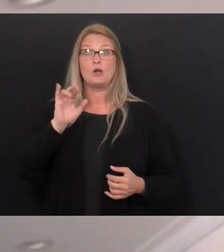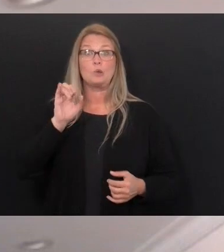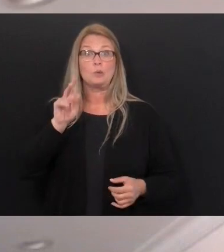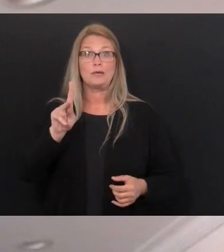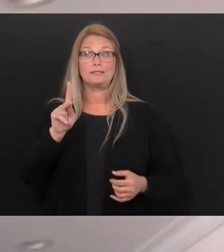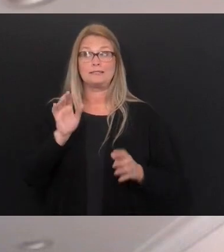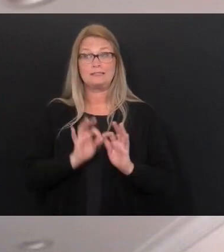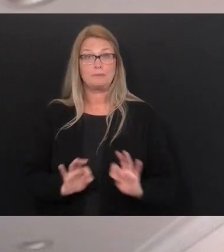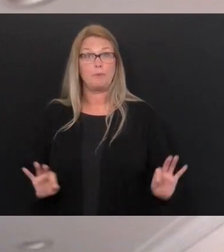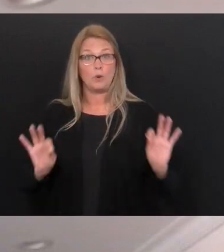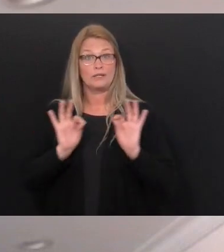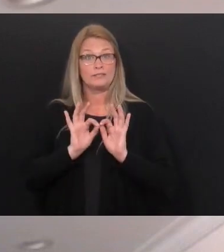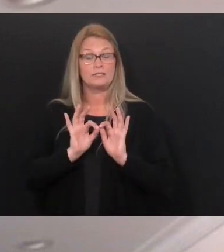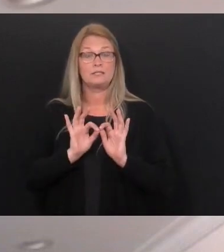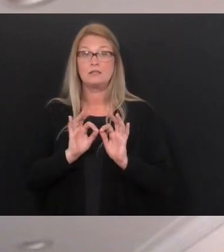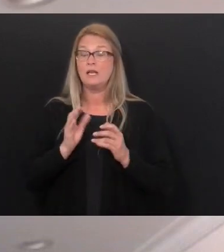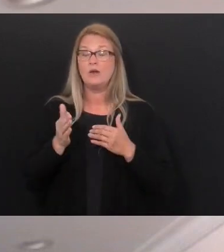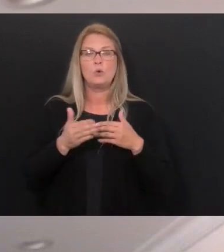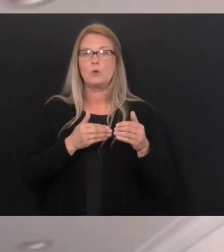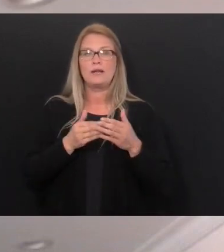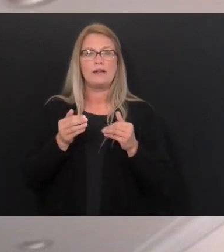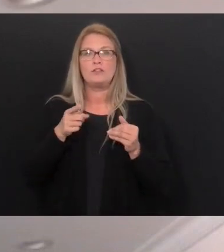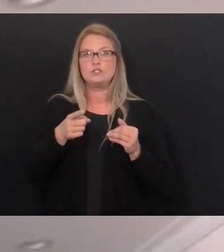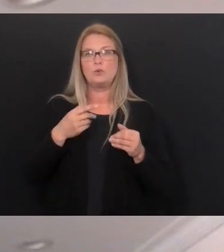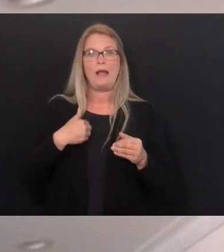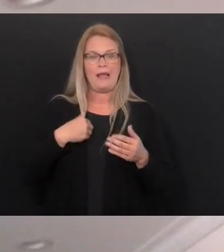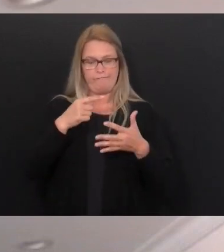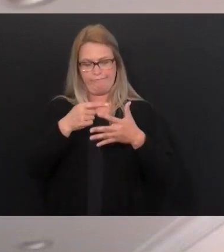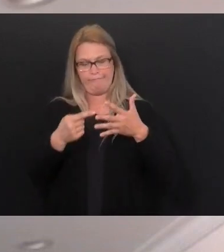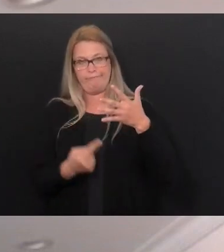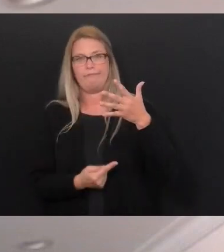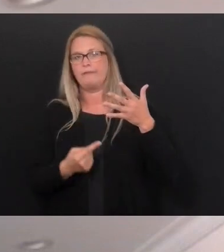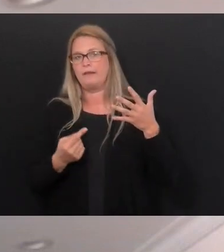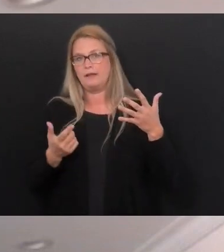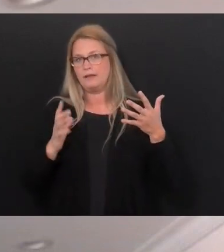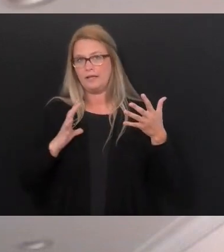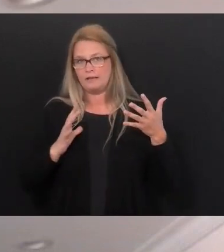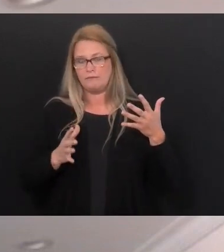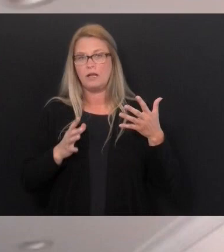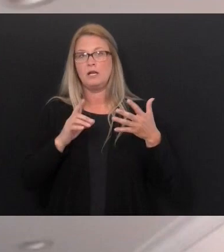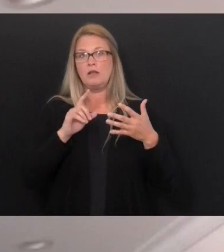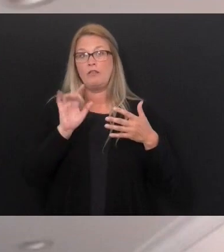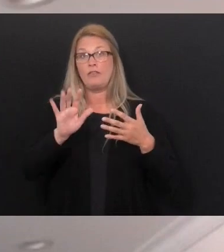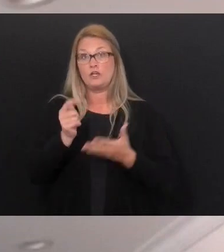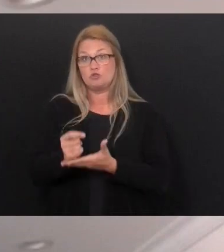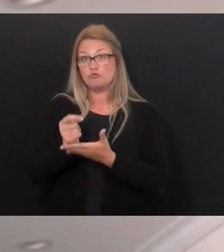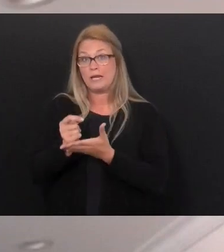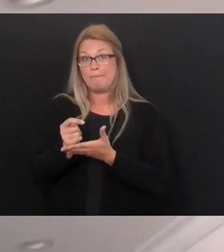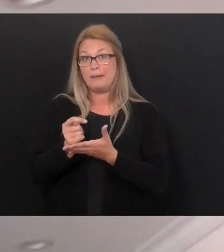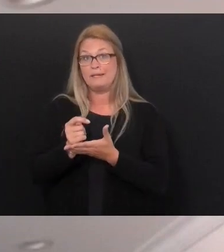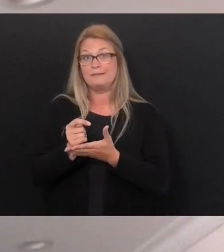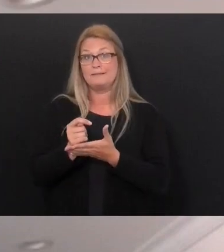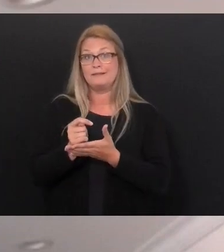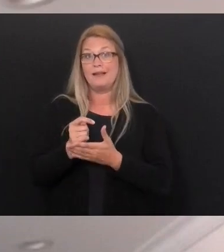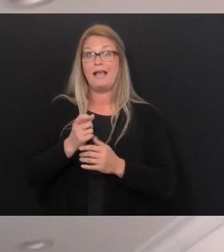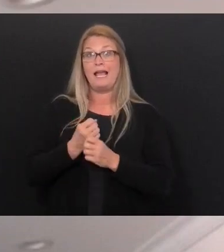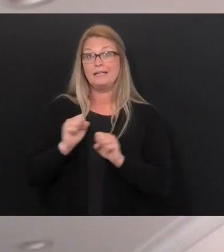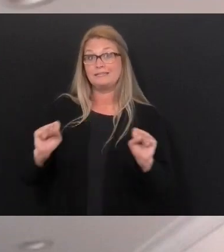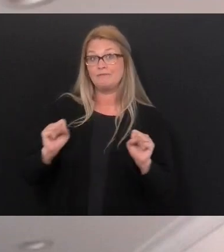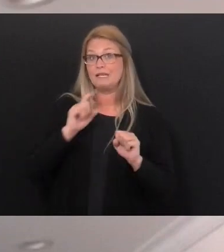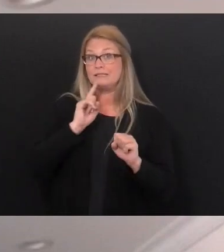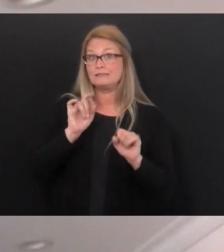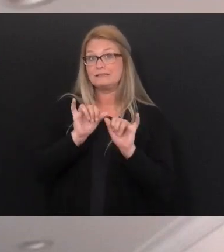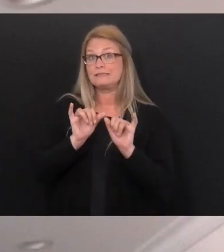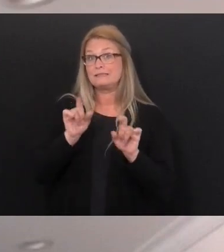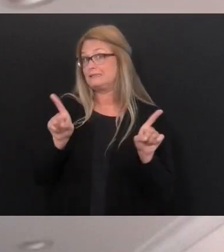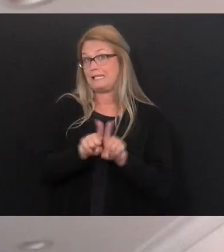that whether you have any of the risk factors I mentioned or not, really the treatment and the prevention is the same. I would say that